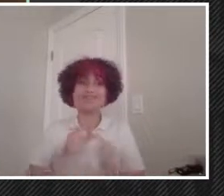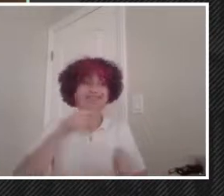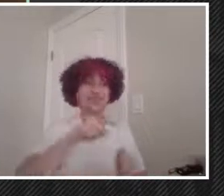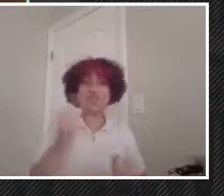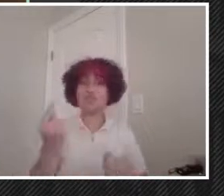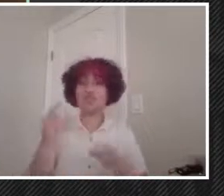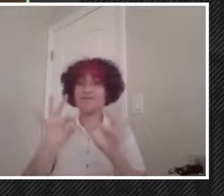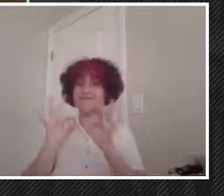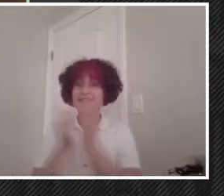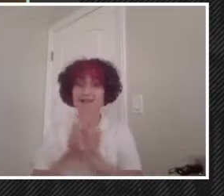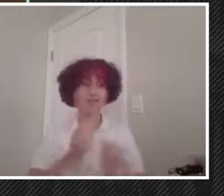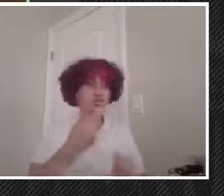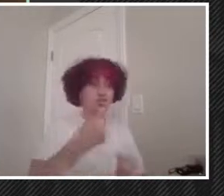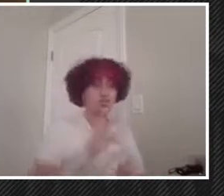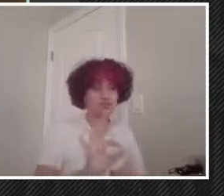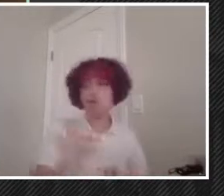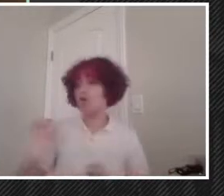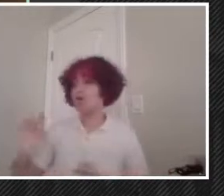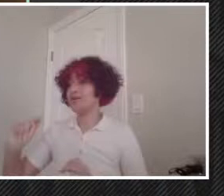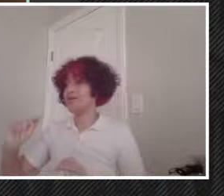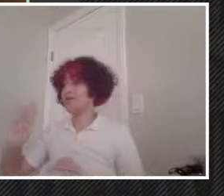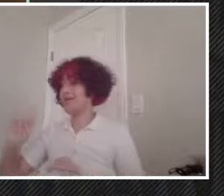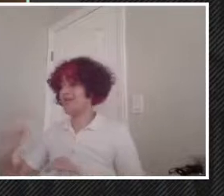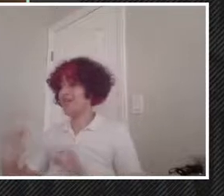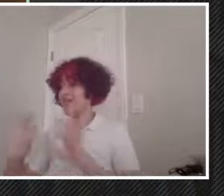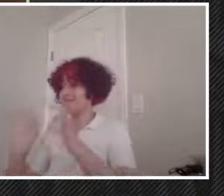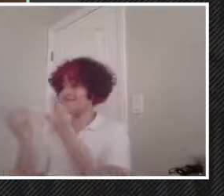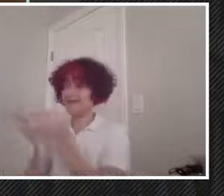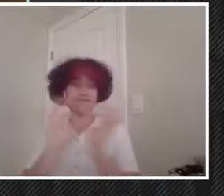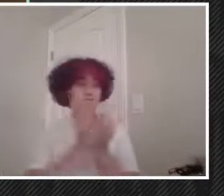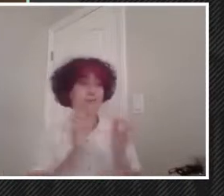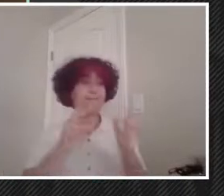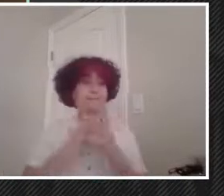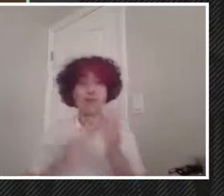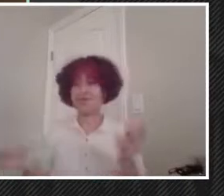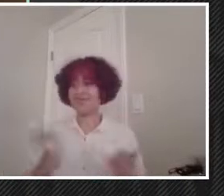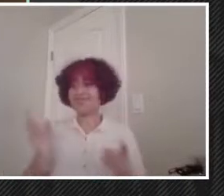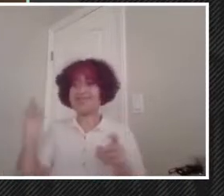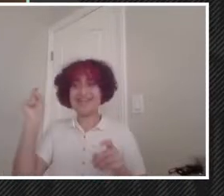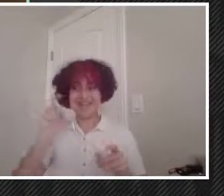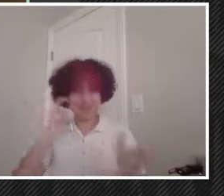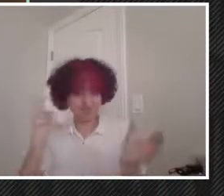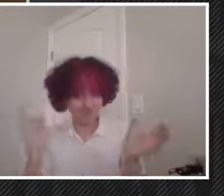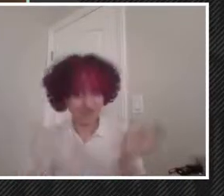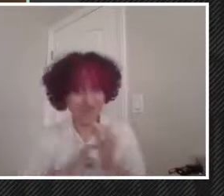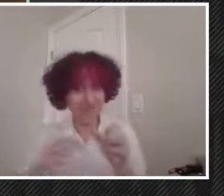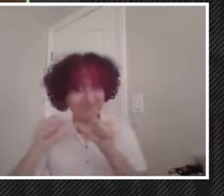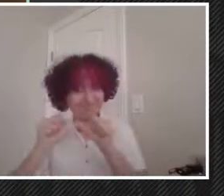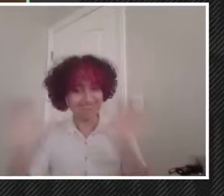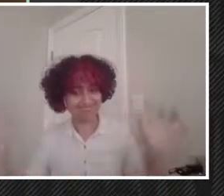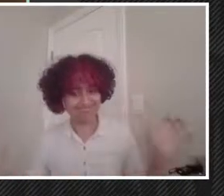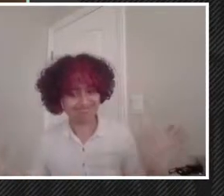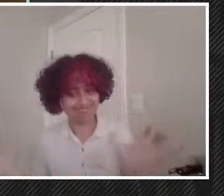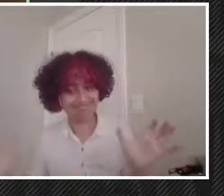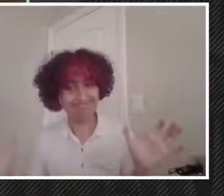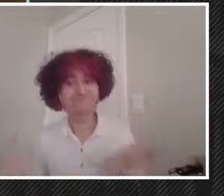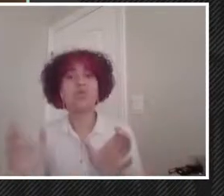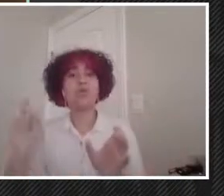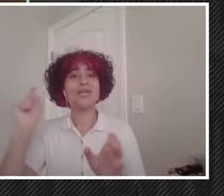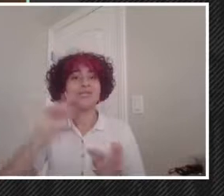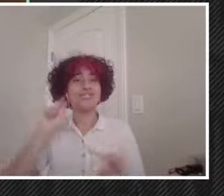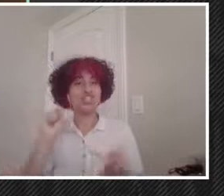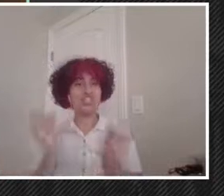cases to the forefront and ensure a just outcome. And where the law doesn't facilitate a just outcome, we need to change